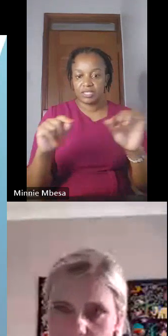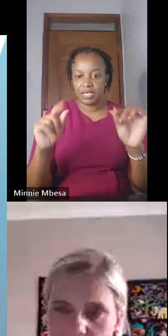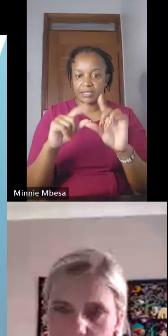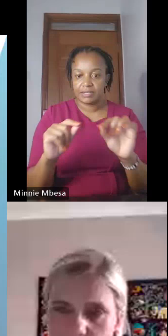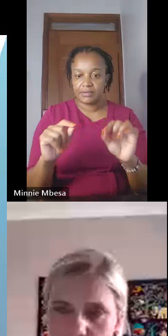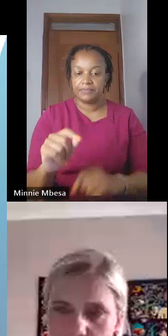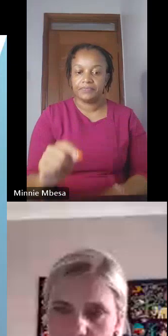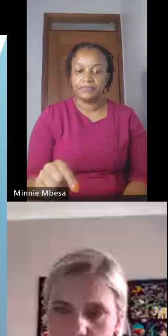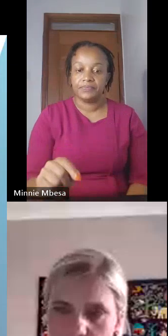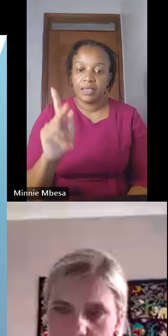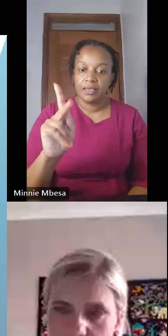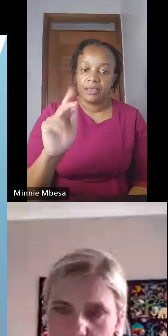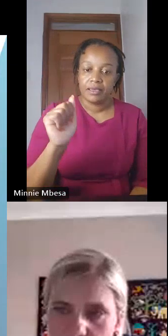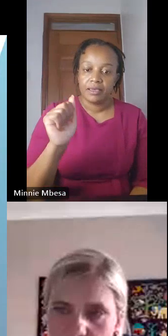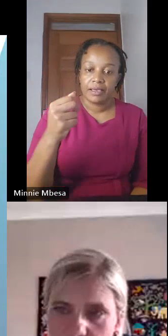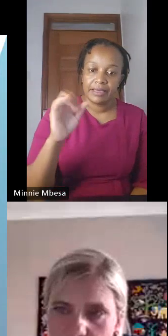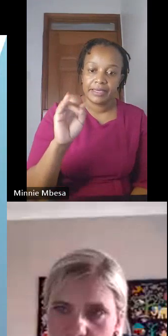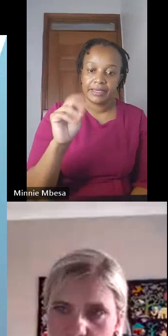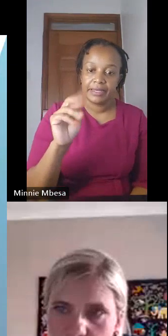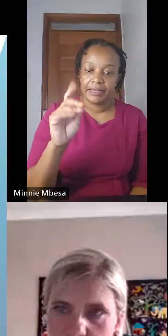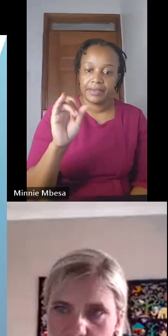Kahindi.